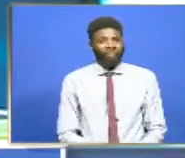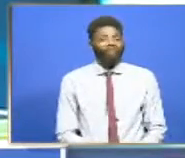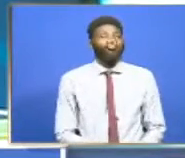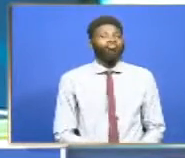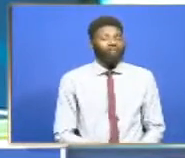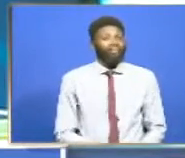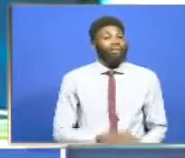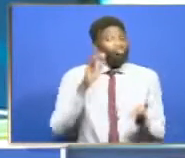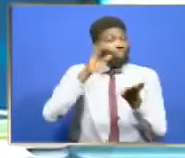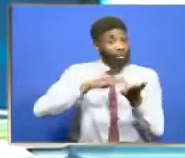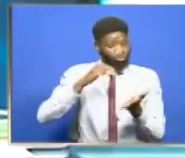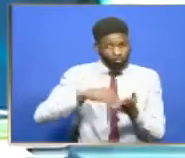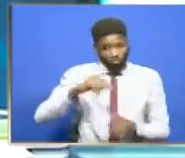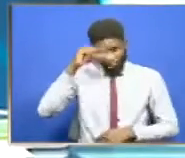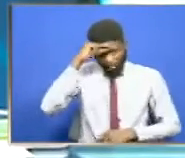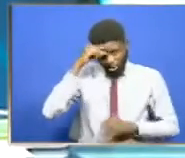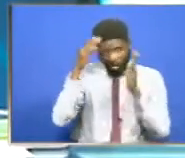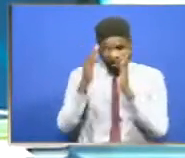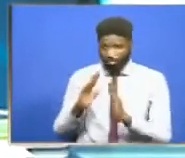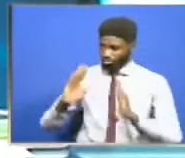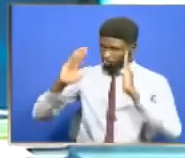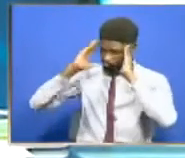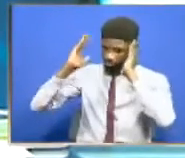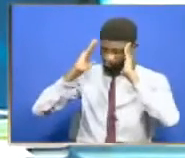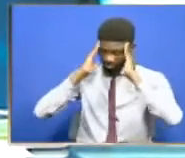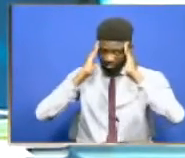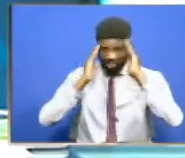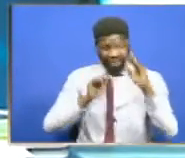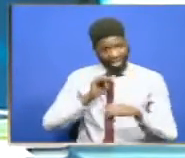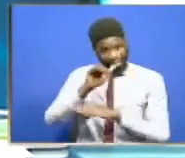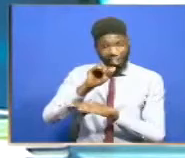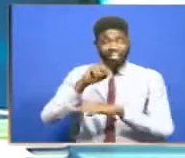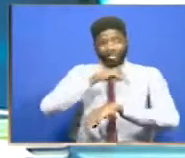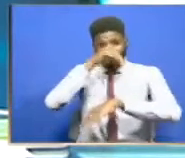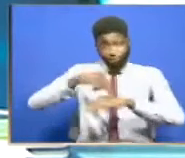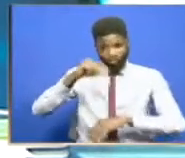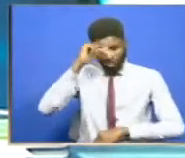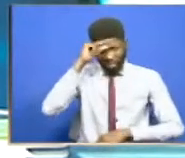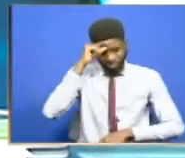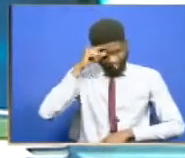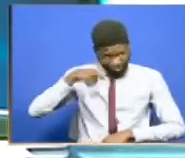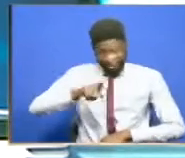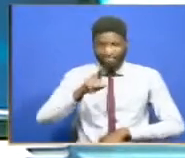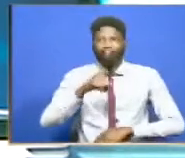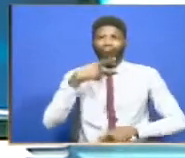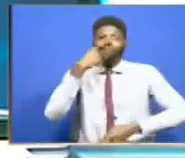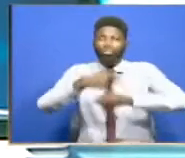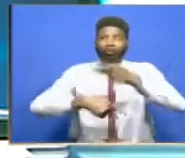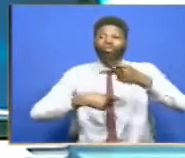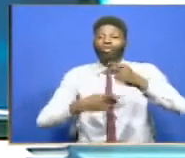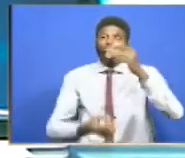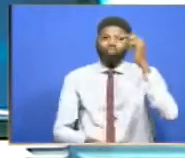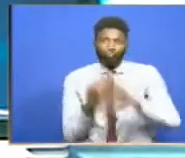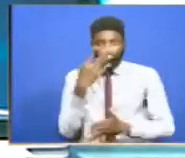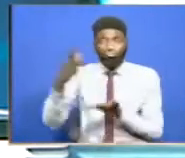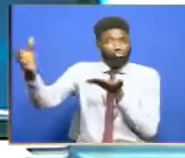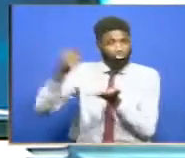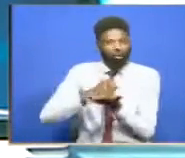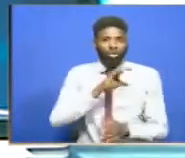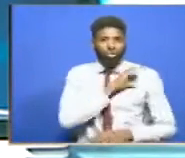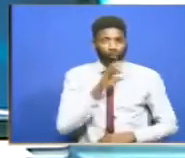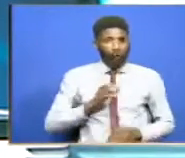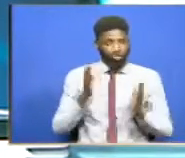And Machakos Governor Dr. Alfred Mutua wants the executive to set in motion a process of hiring commissioners to